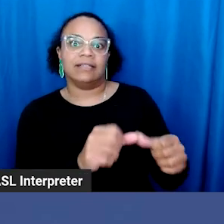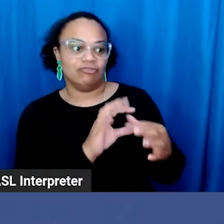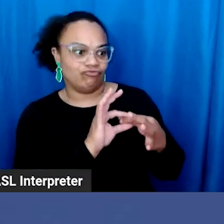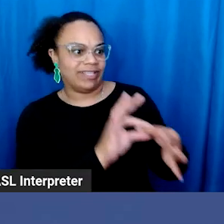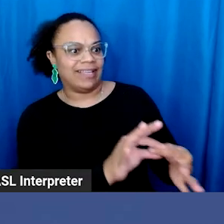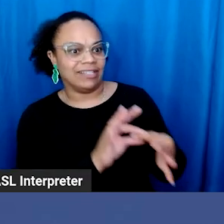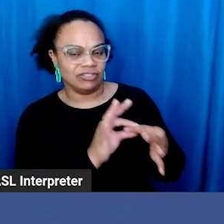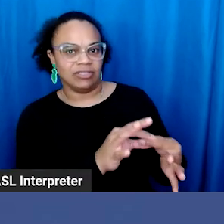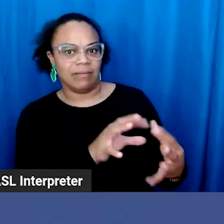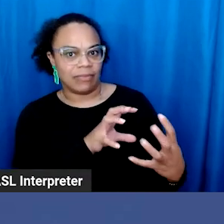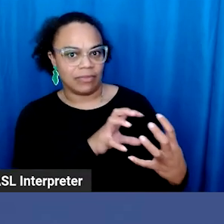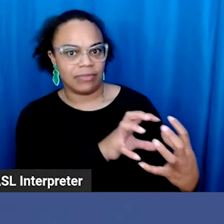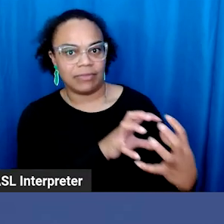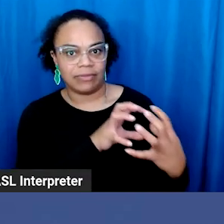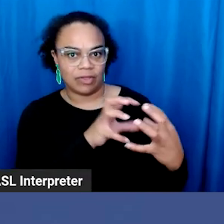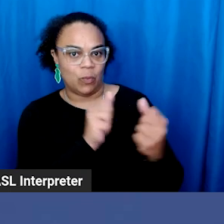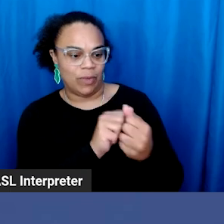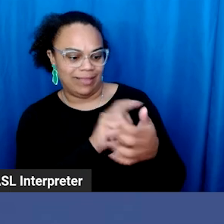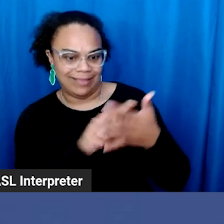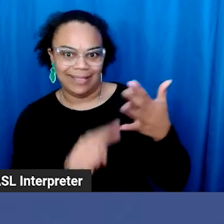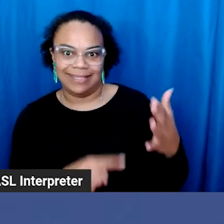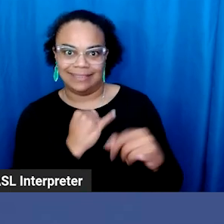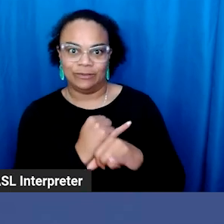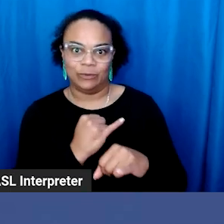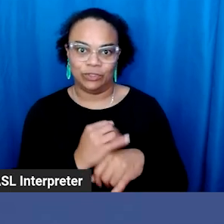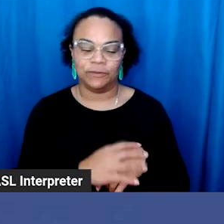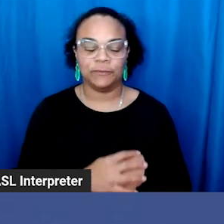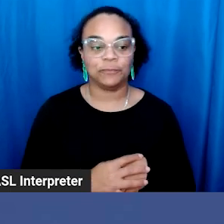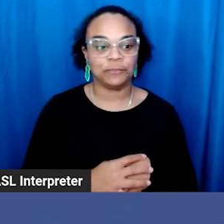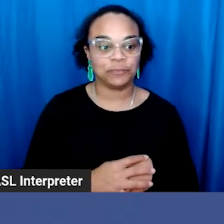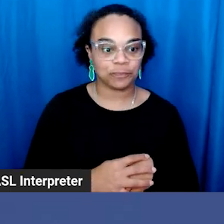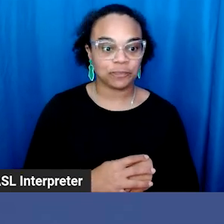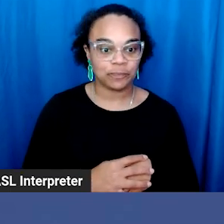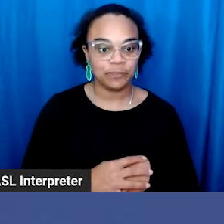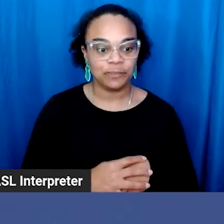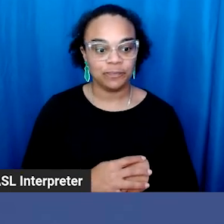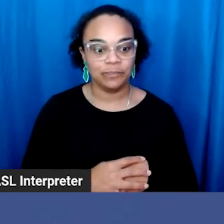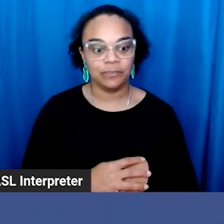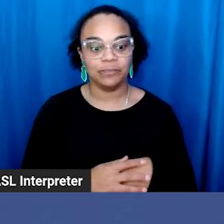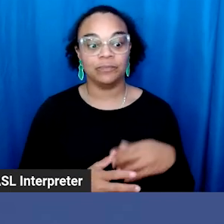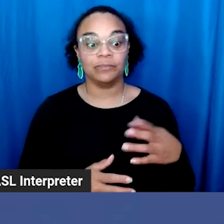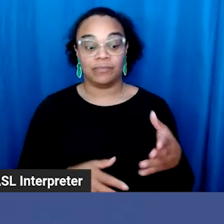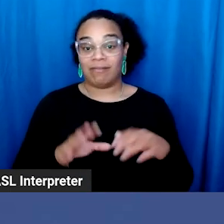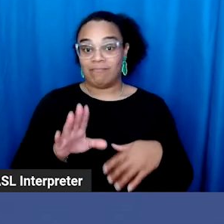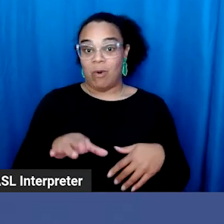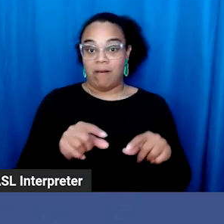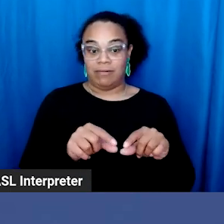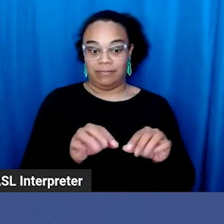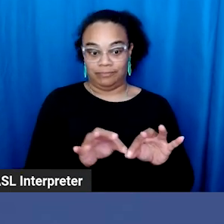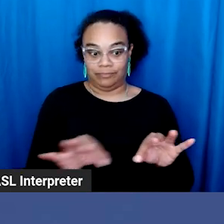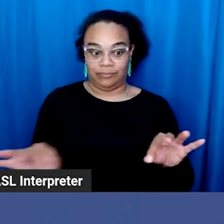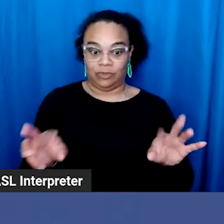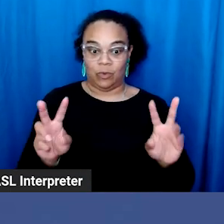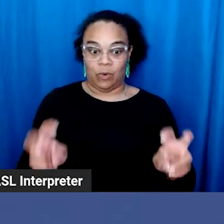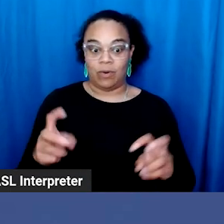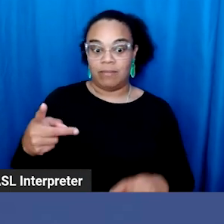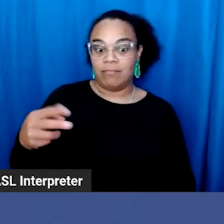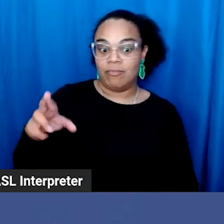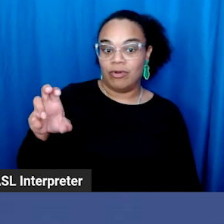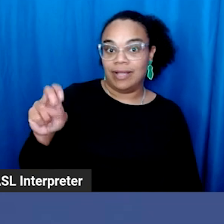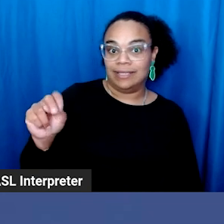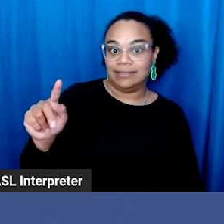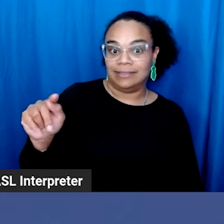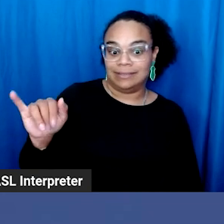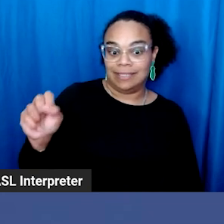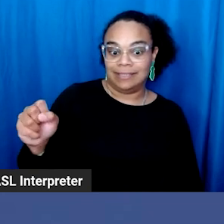these institutions. So here is a quote by Prentice Hemphill, and